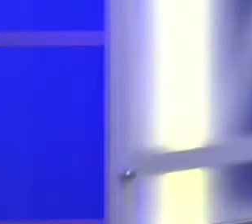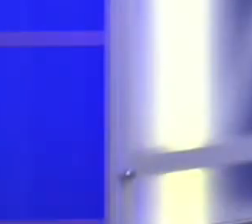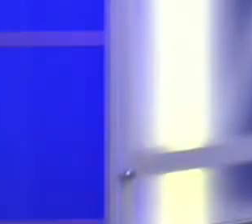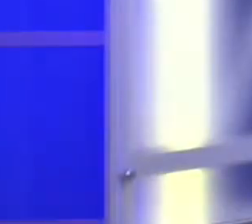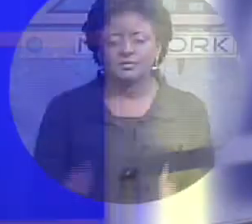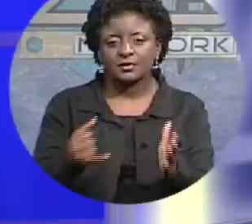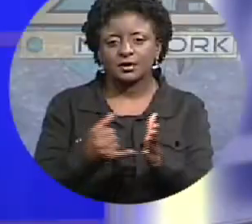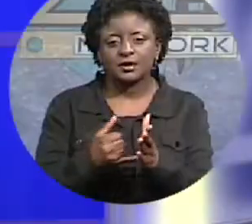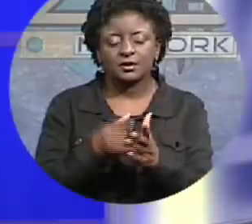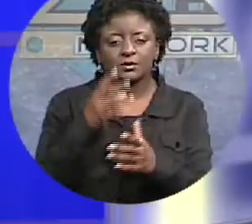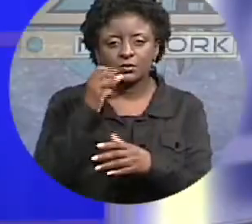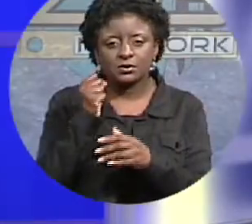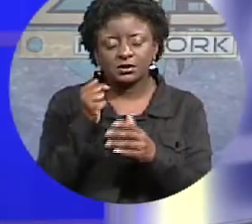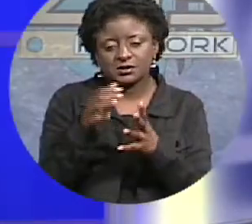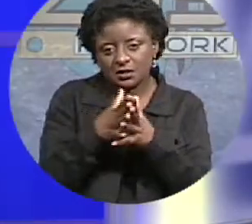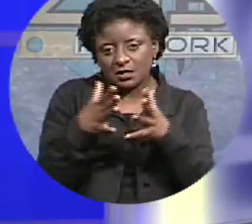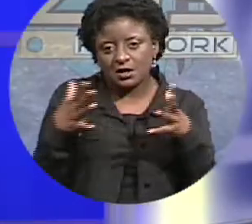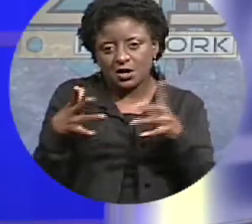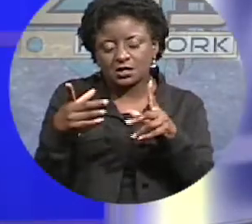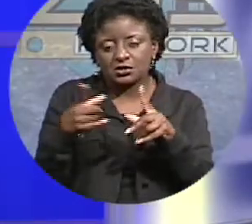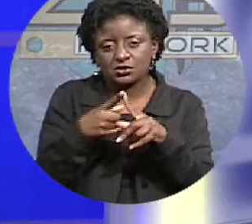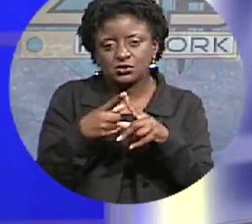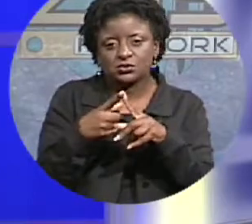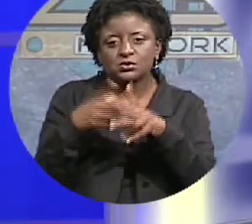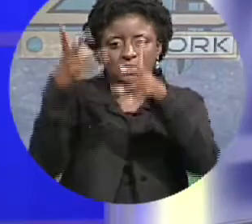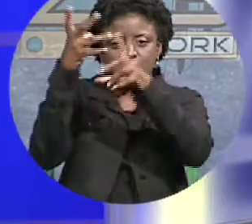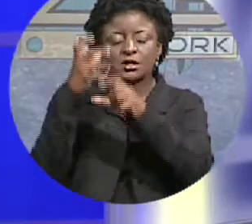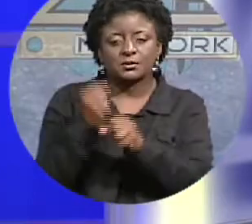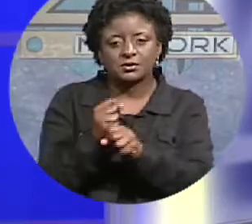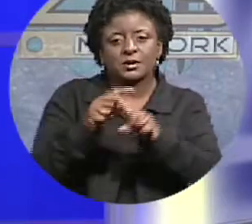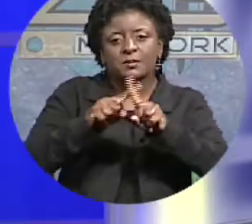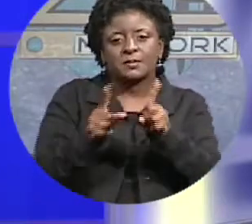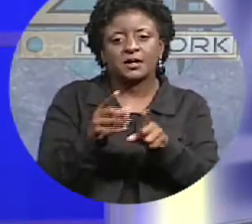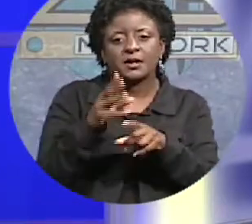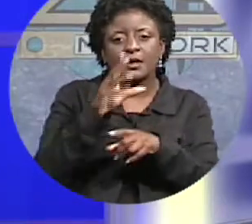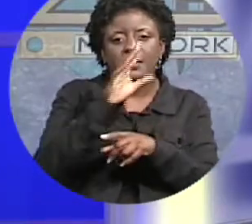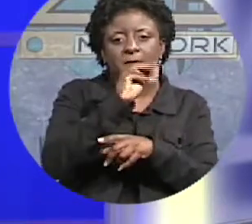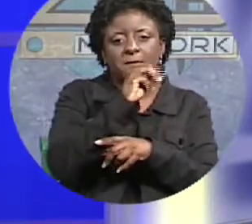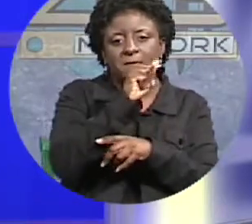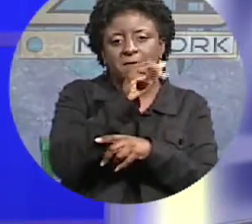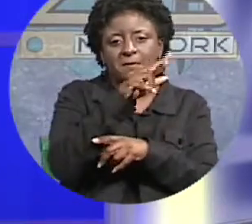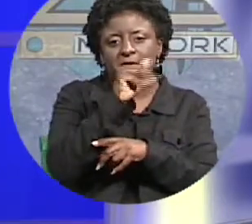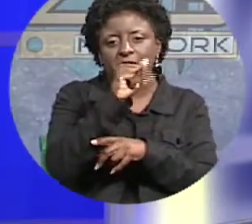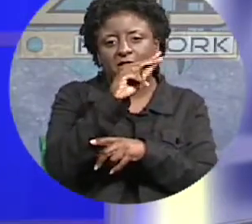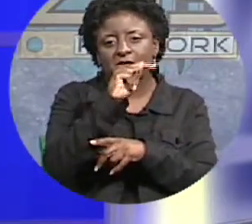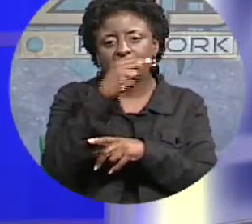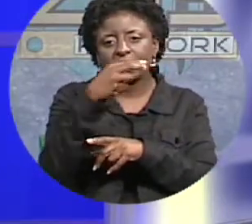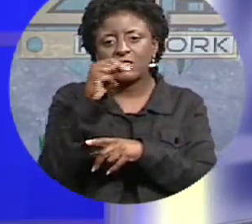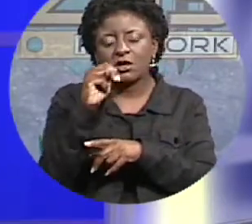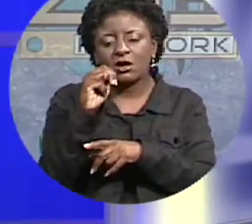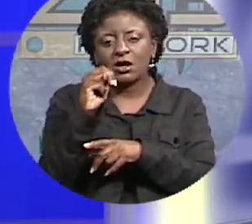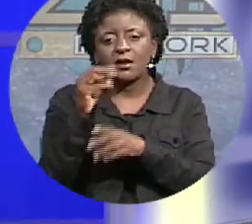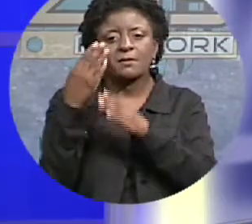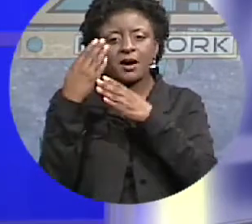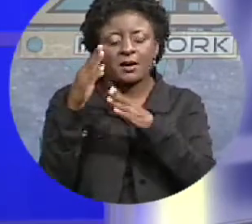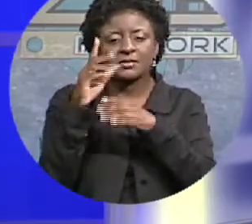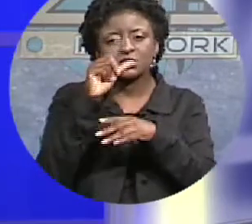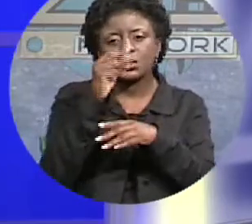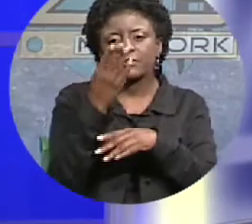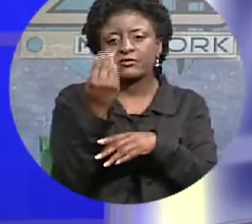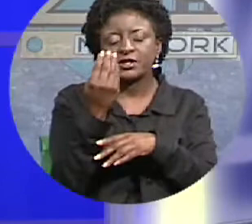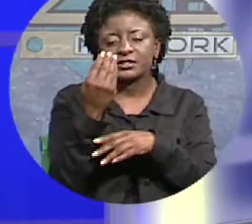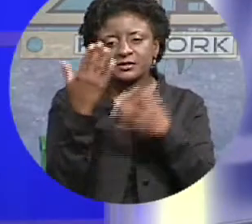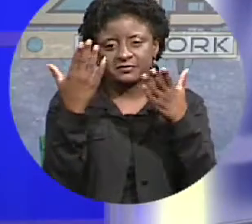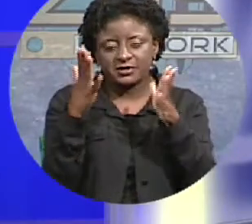It was quite a feat to accomplish, but Marathon Bahamas 2014 is now history and has been branded a huge success.